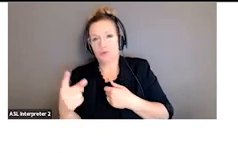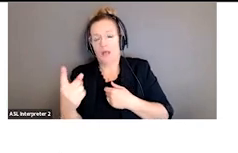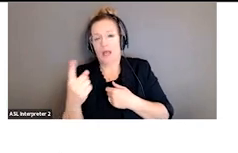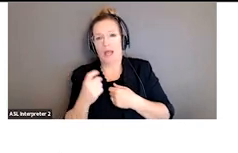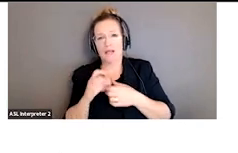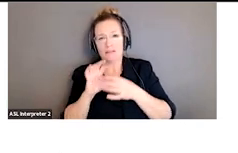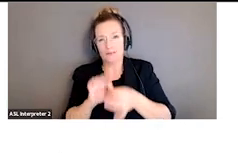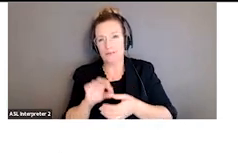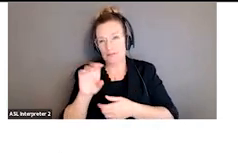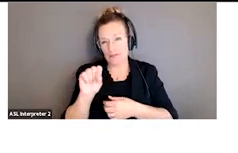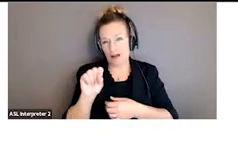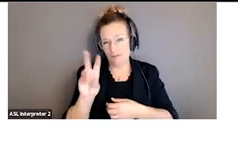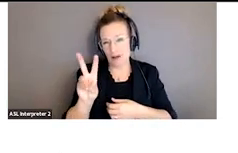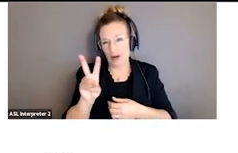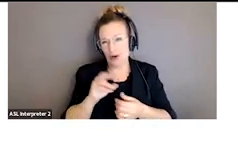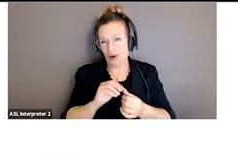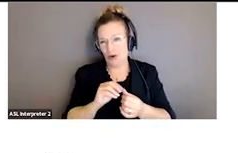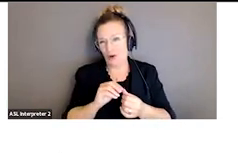software side, or